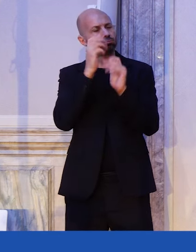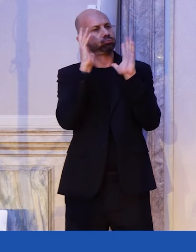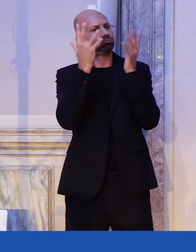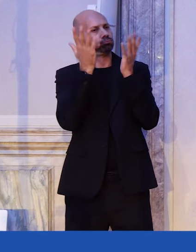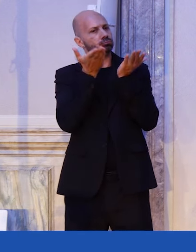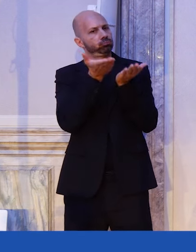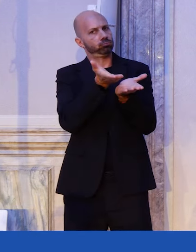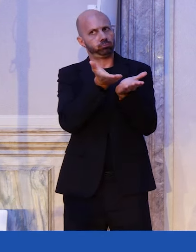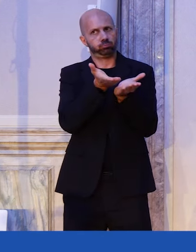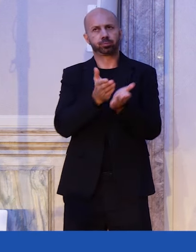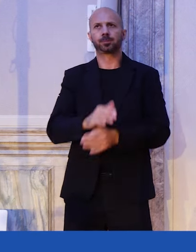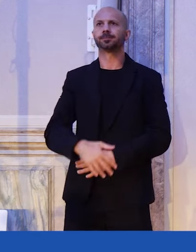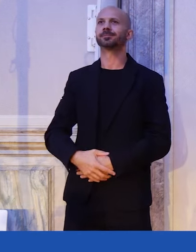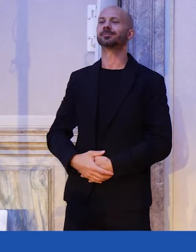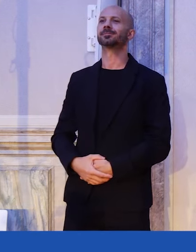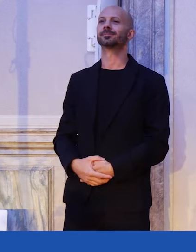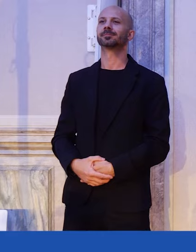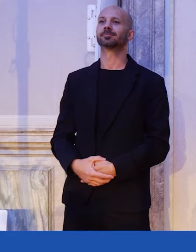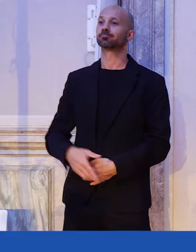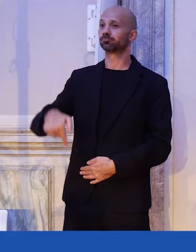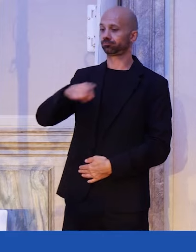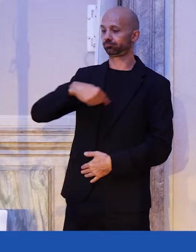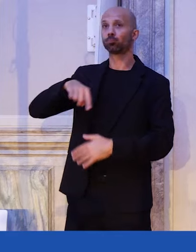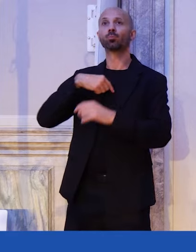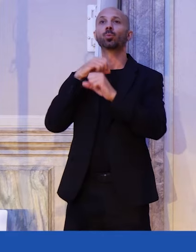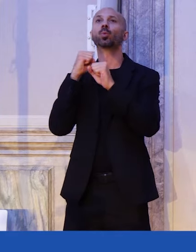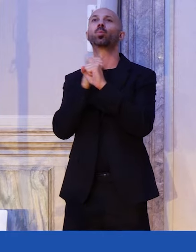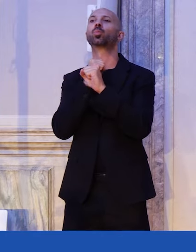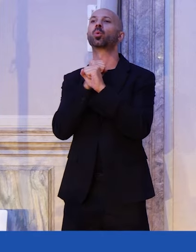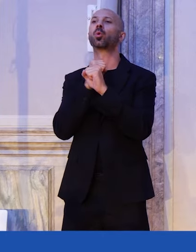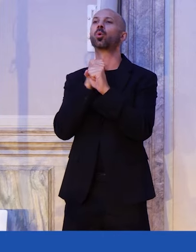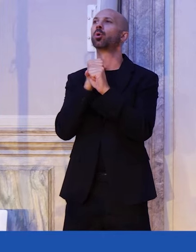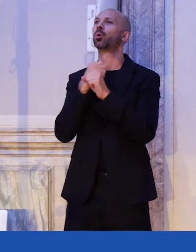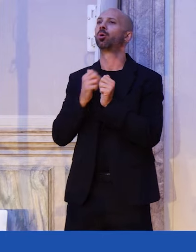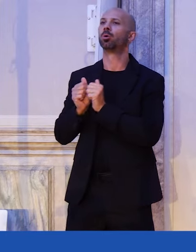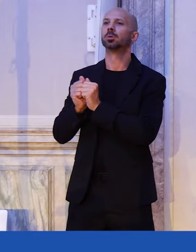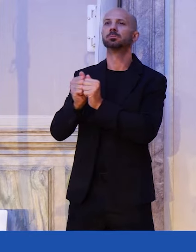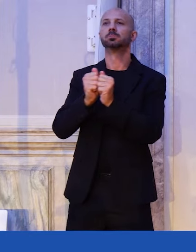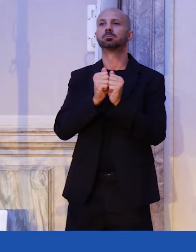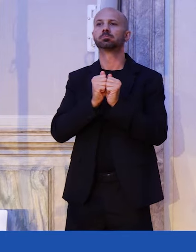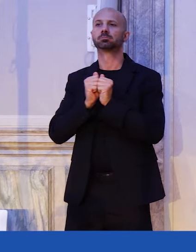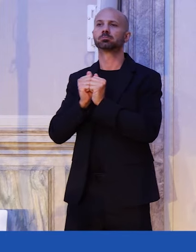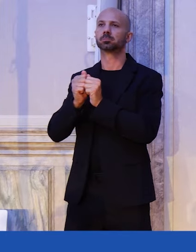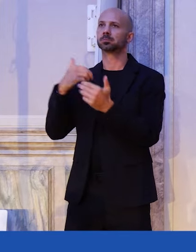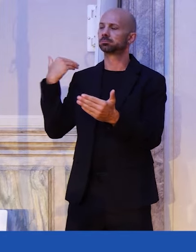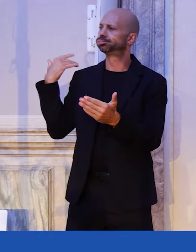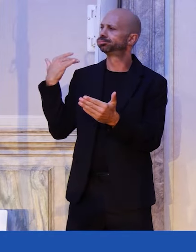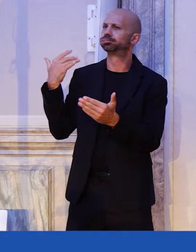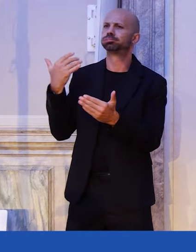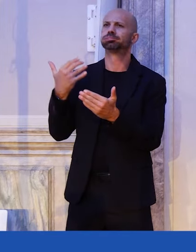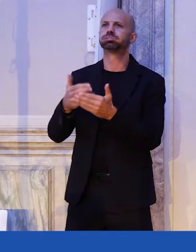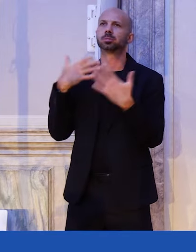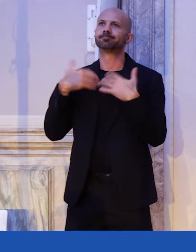our intensive work together in recent years has been immensely R this award acknowledges the